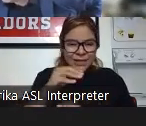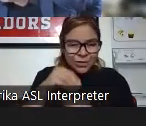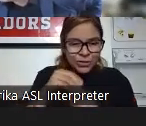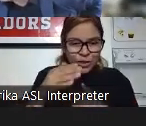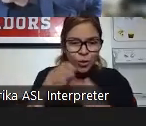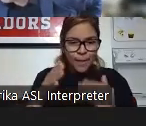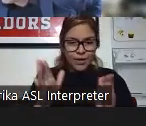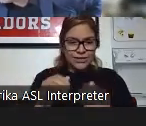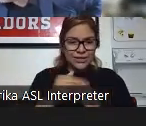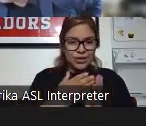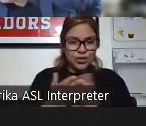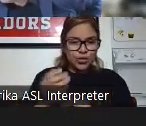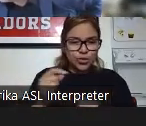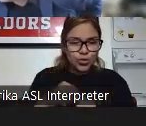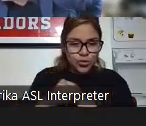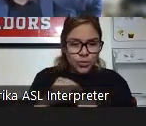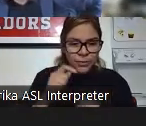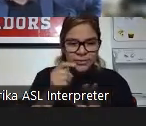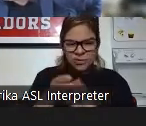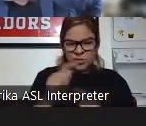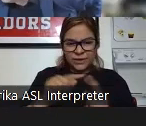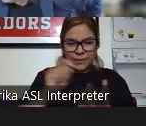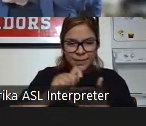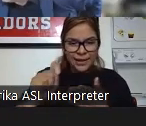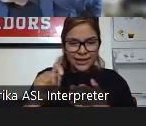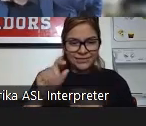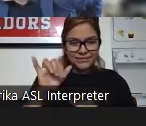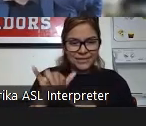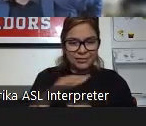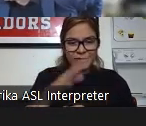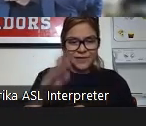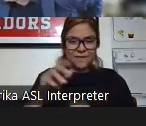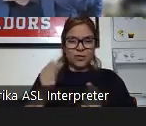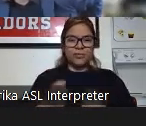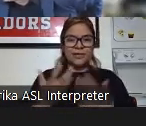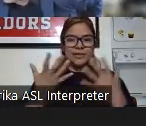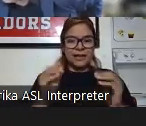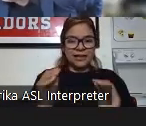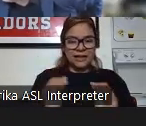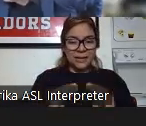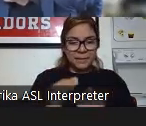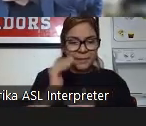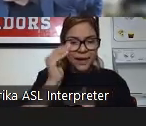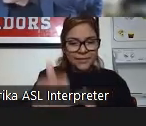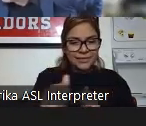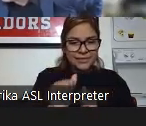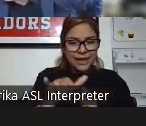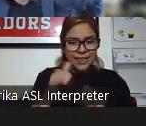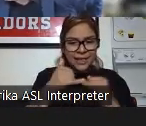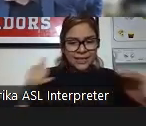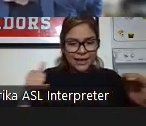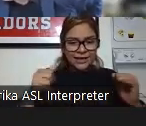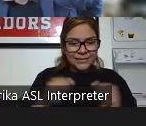beyond the lines or dotted I's. Sitting there whole, they discuss and describe and